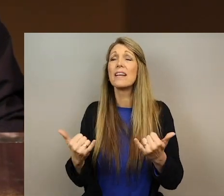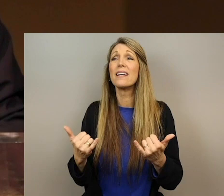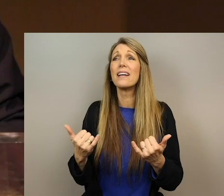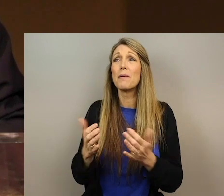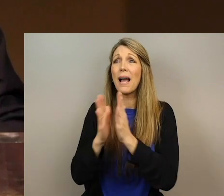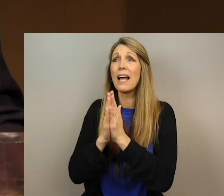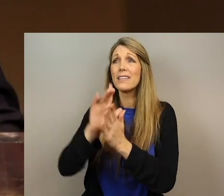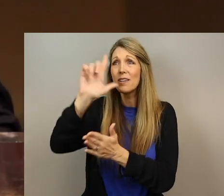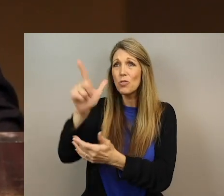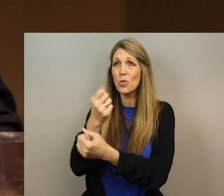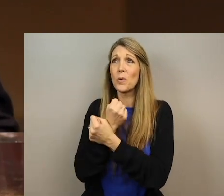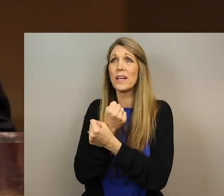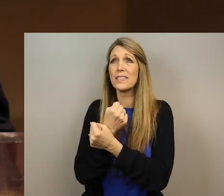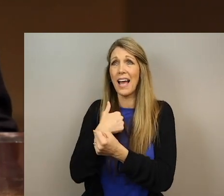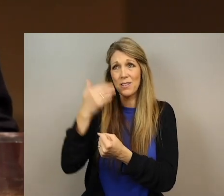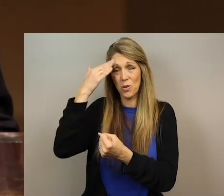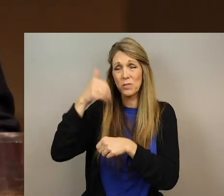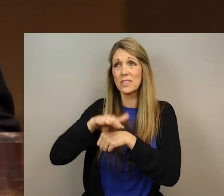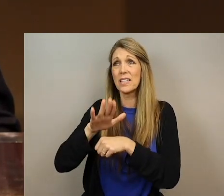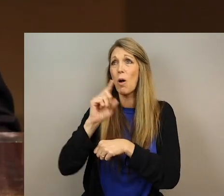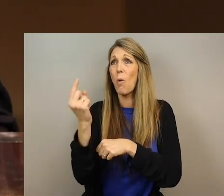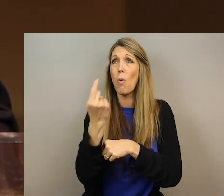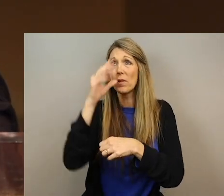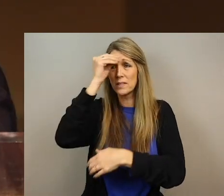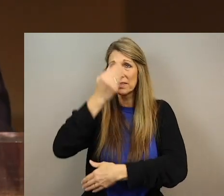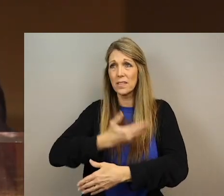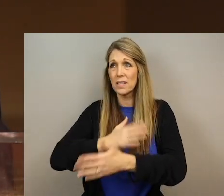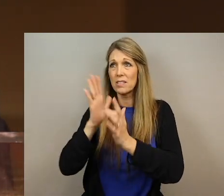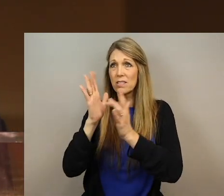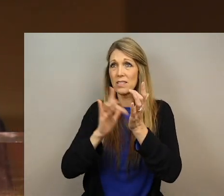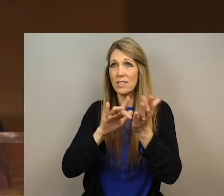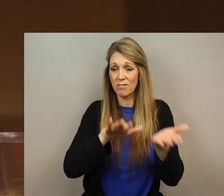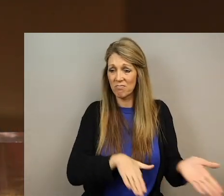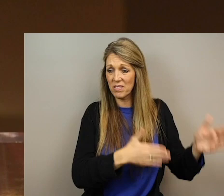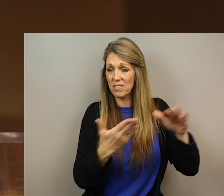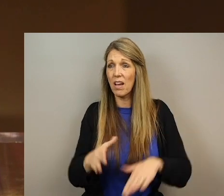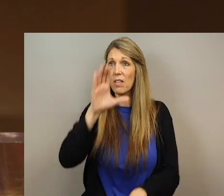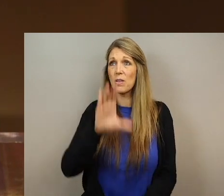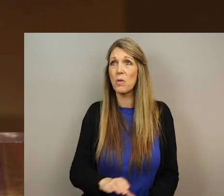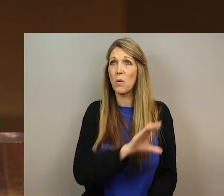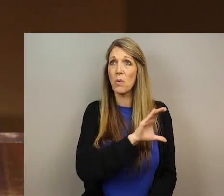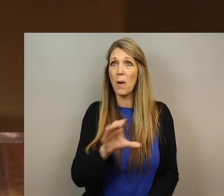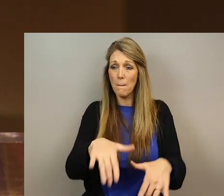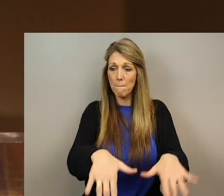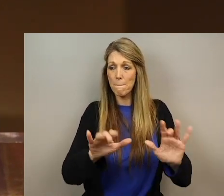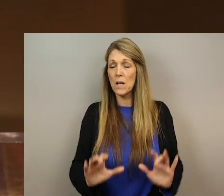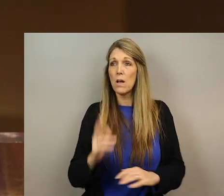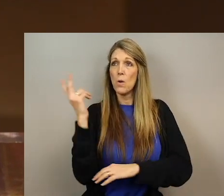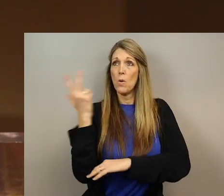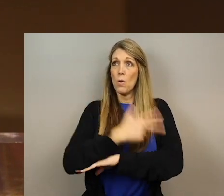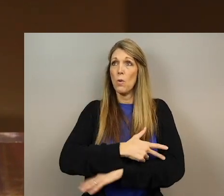grace. And I know that you sent your one and only Son, Jesus, who died on the cross, was buried in the grave, and on the third day,